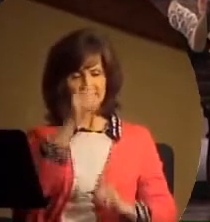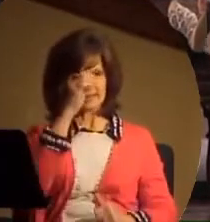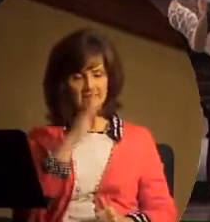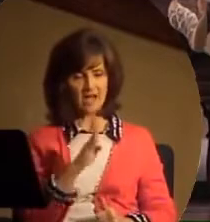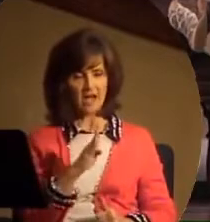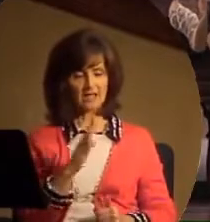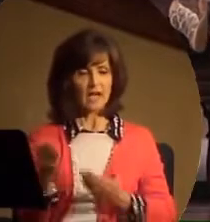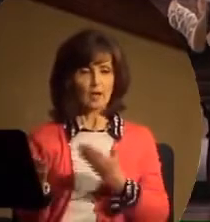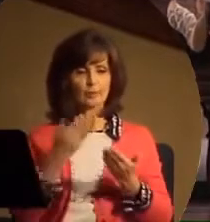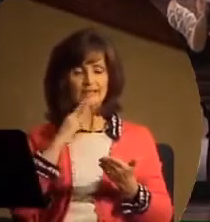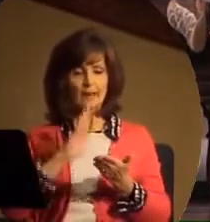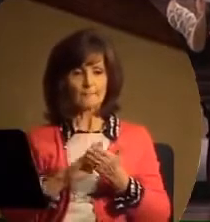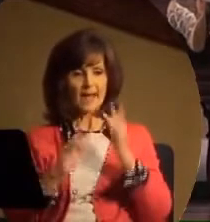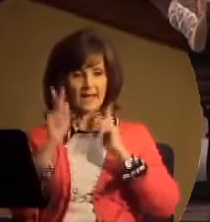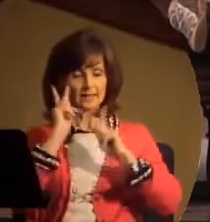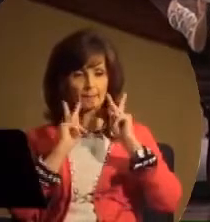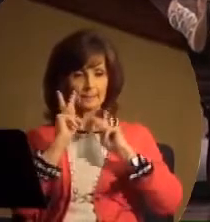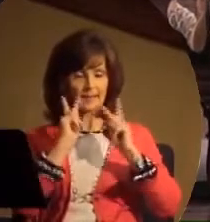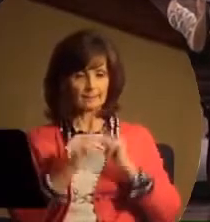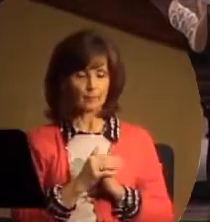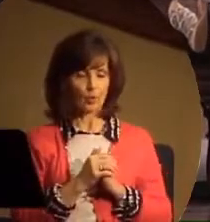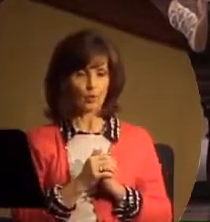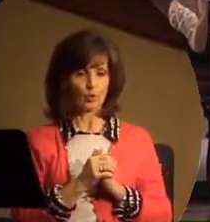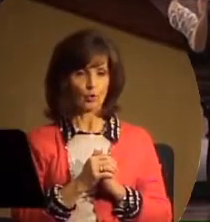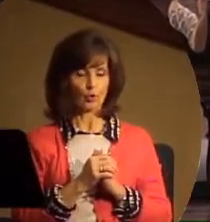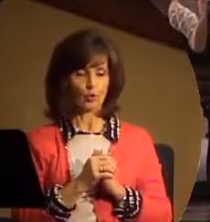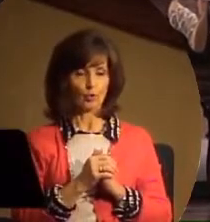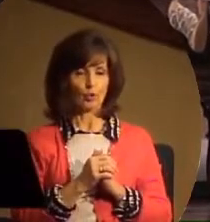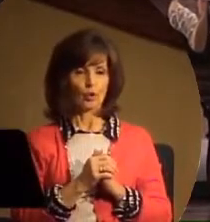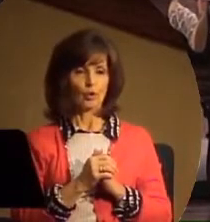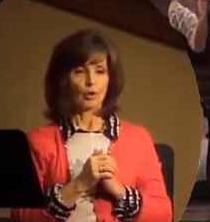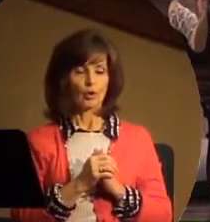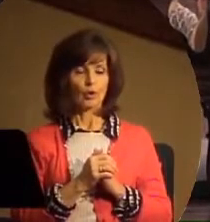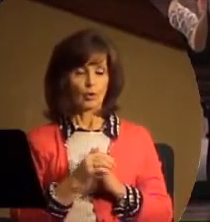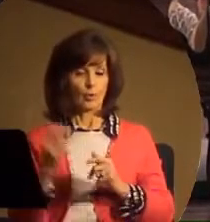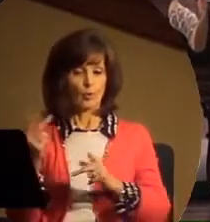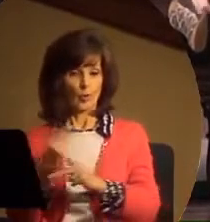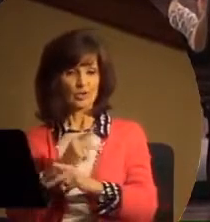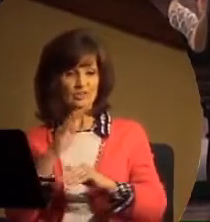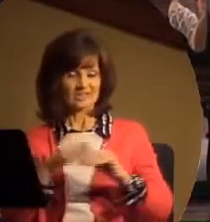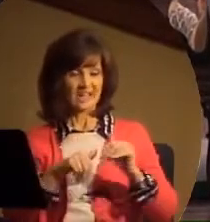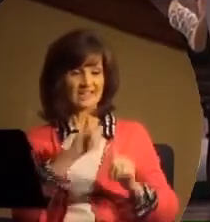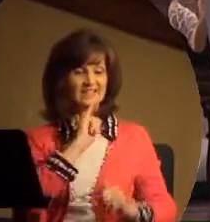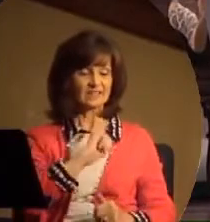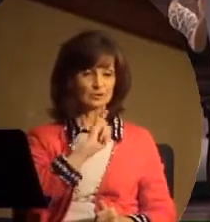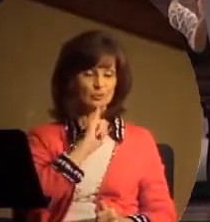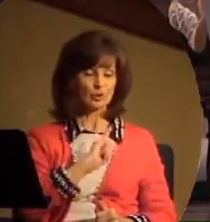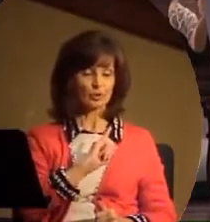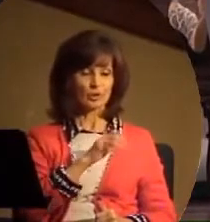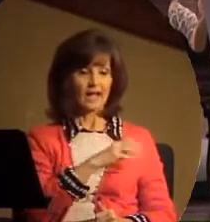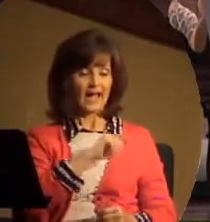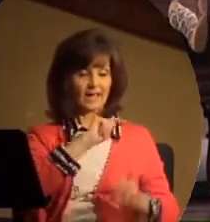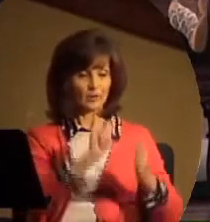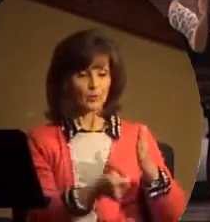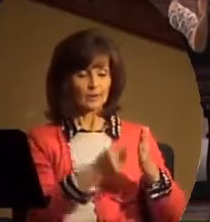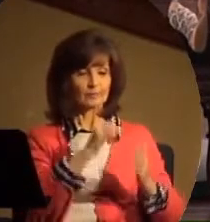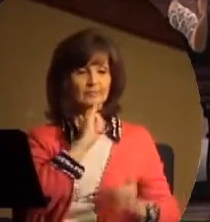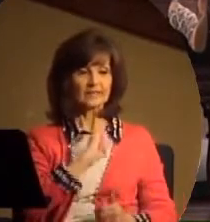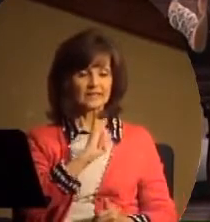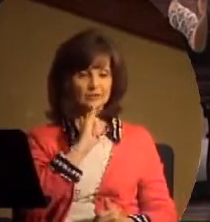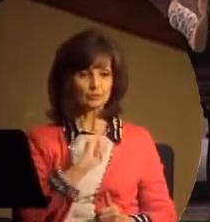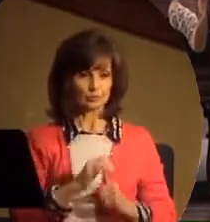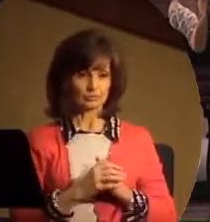upon a bad people, a batter people, and chastise them with it? In other